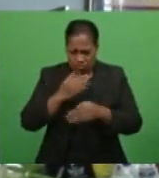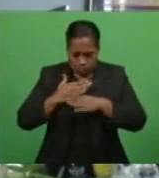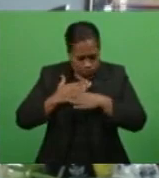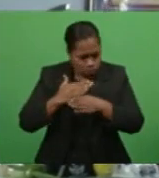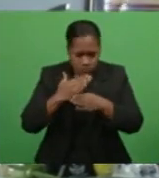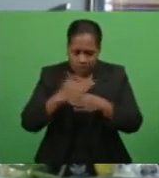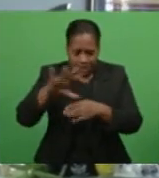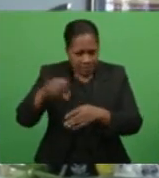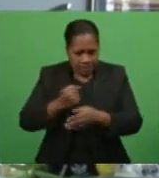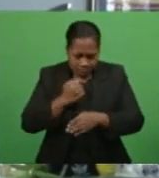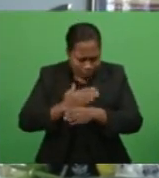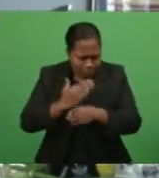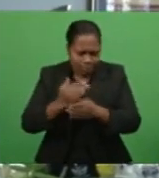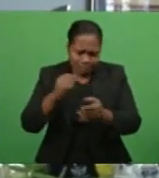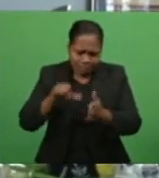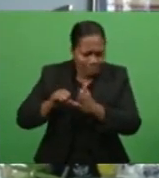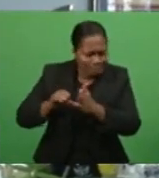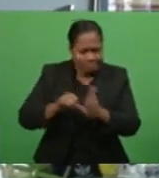at the fundraising.